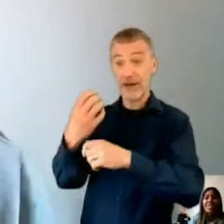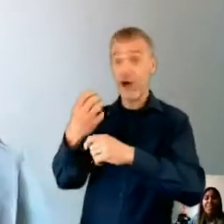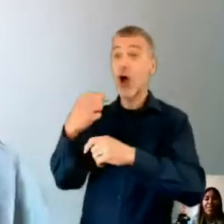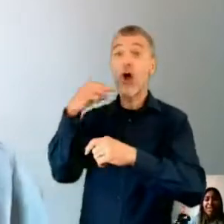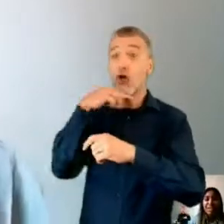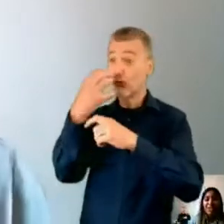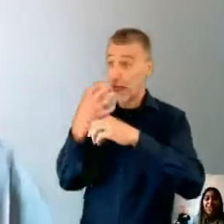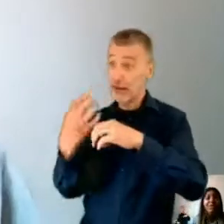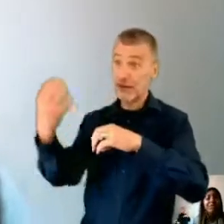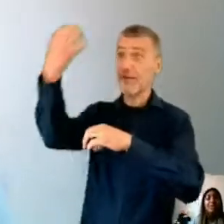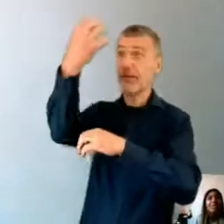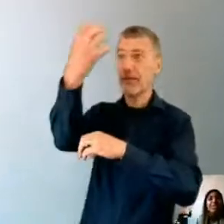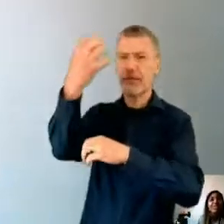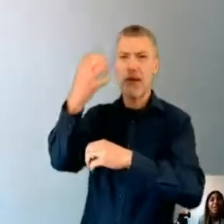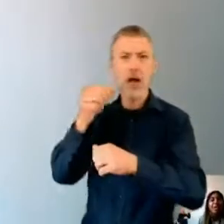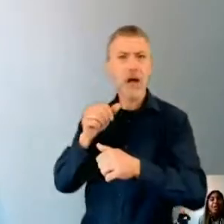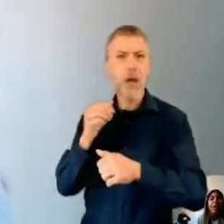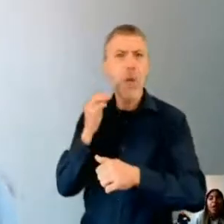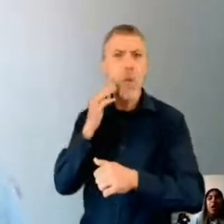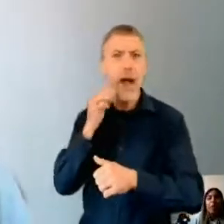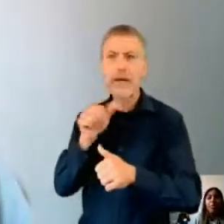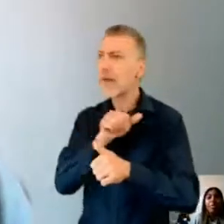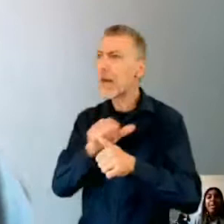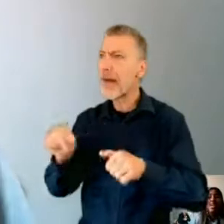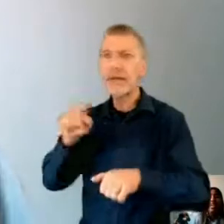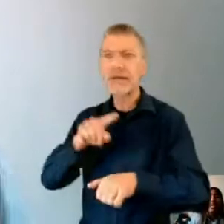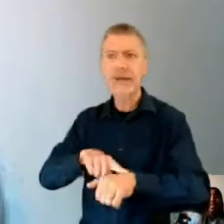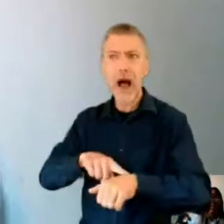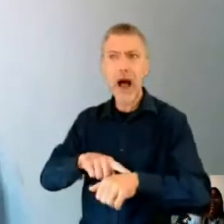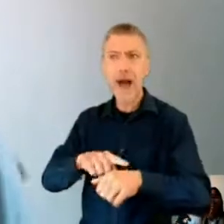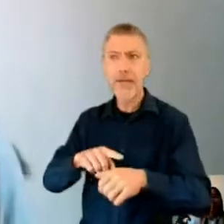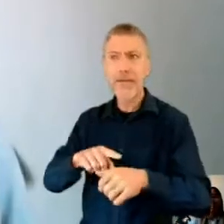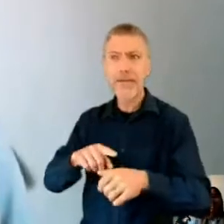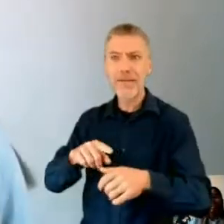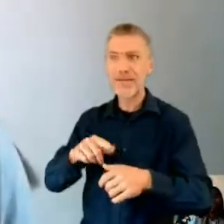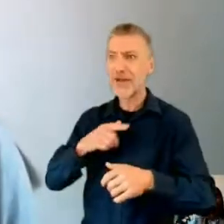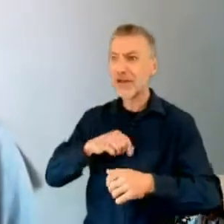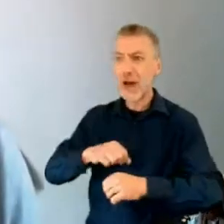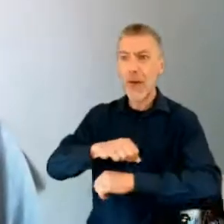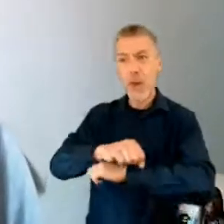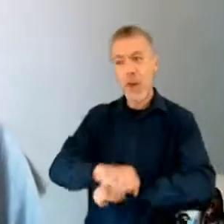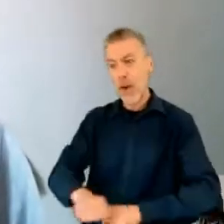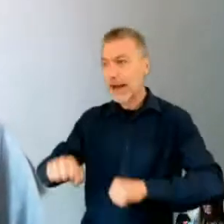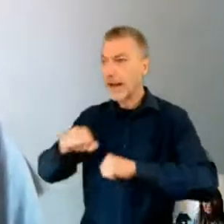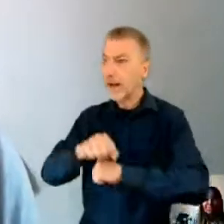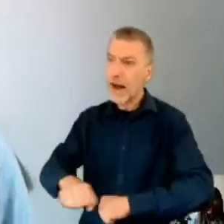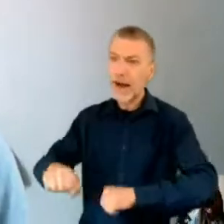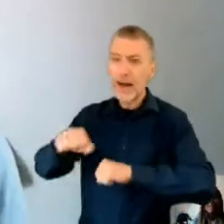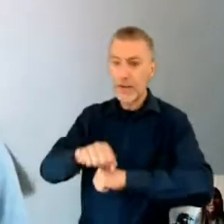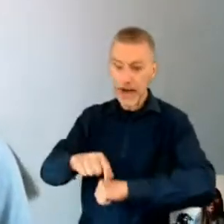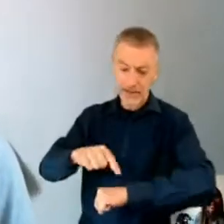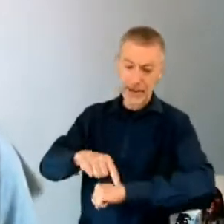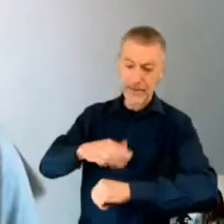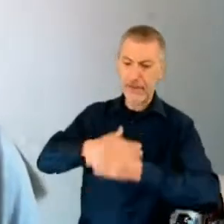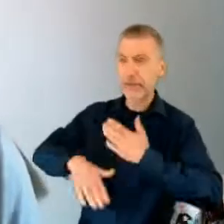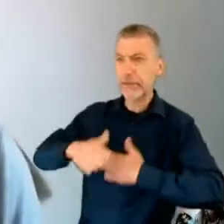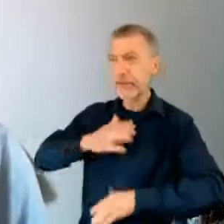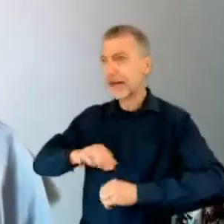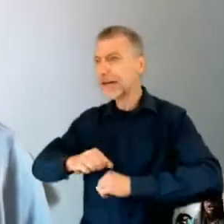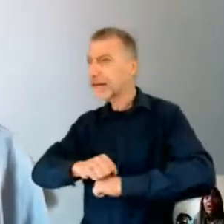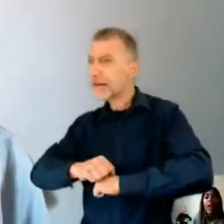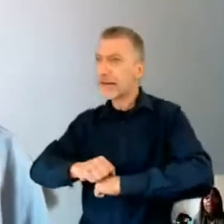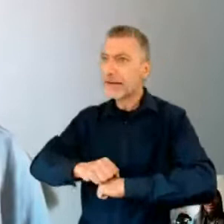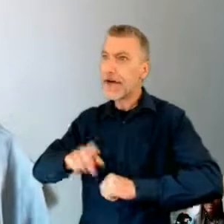pedestrian, similar to as if you're crossing a road, waiting a long time to cross can make you impatient. And if you wait too